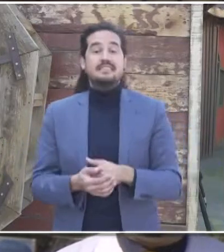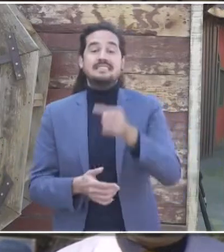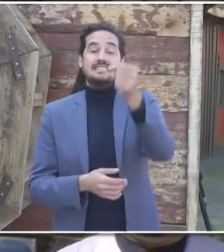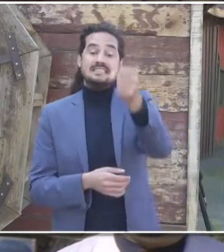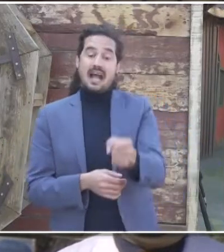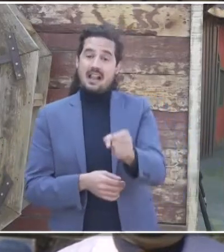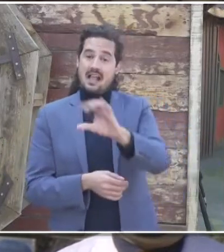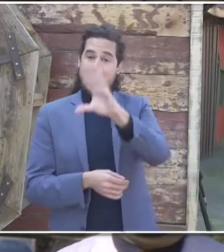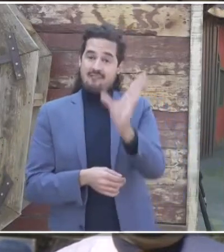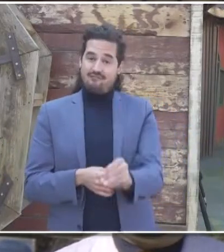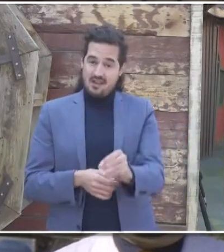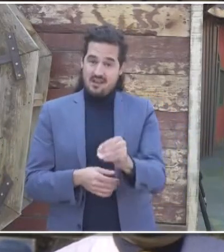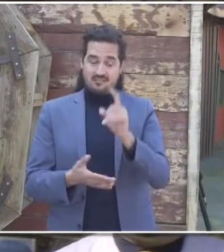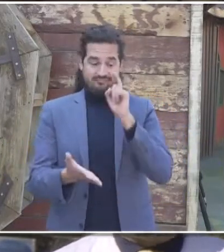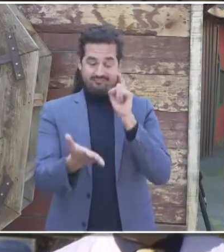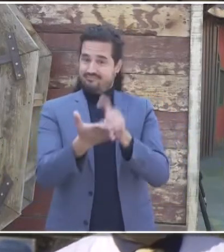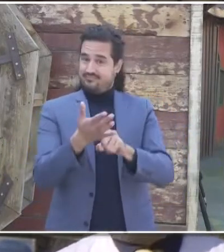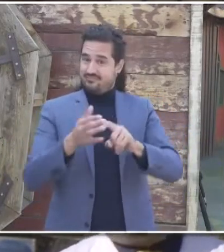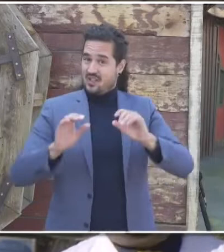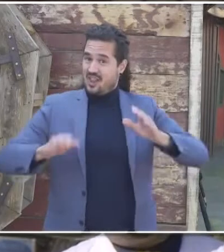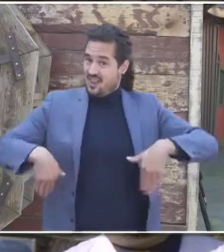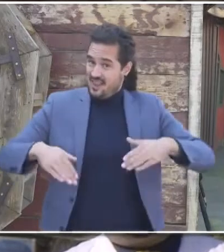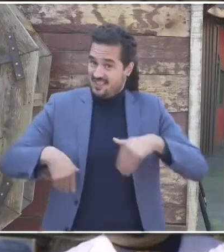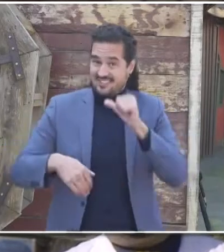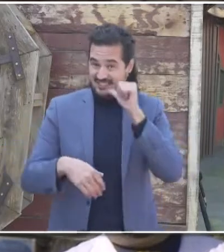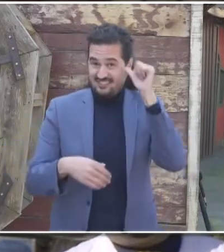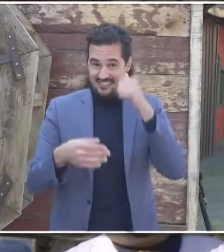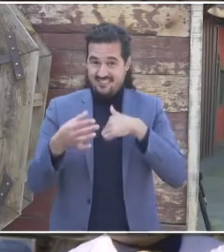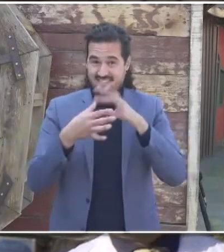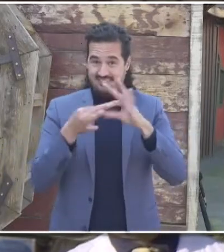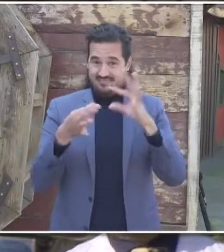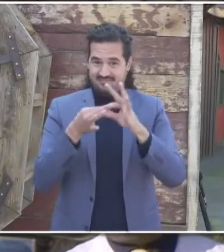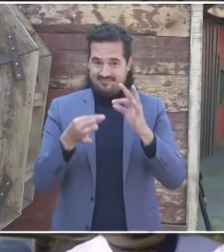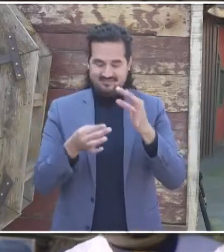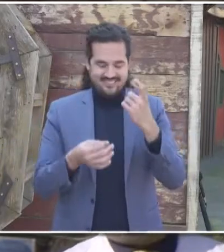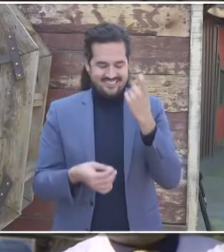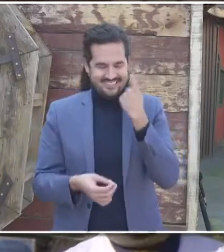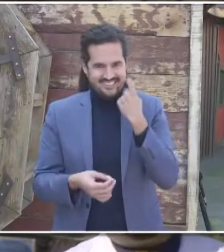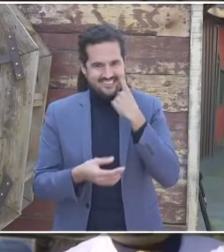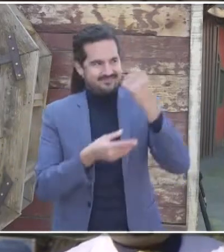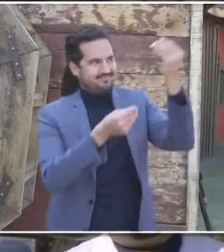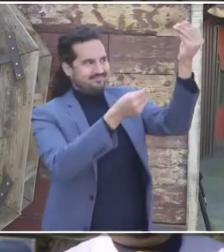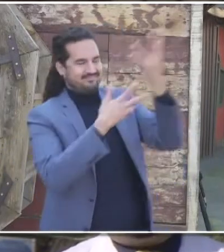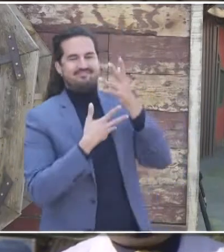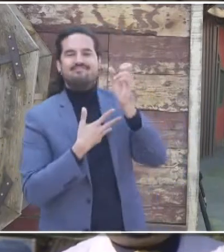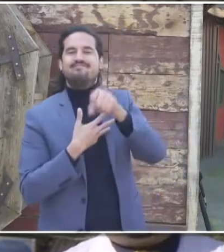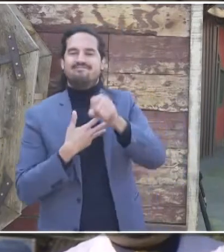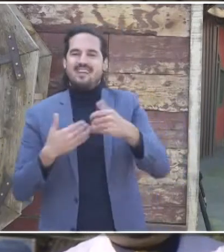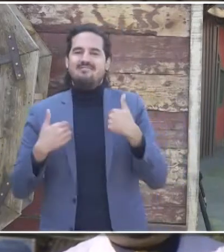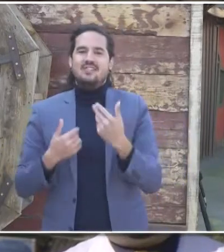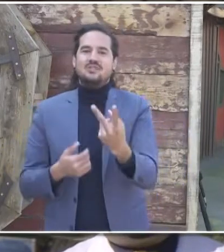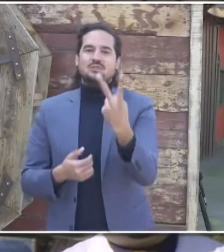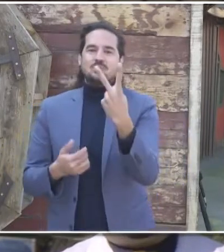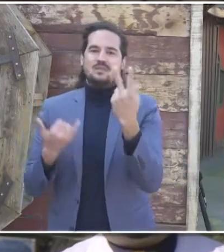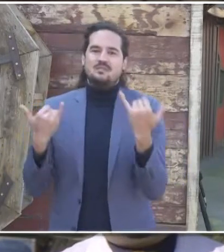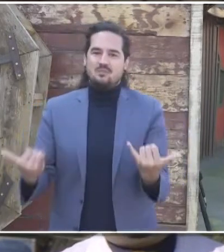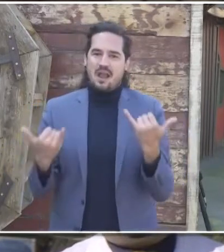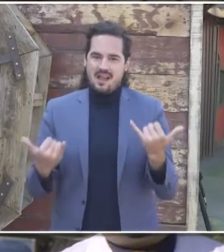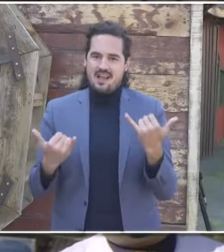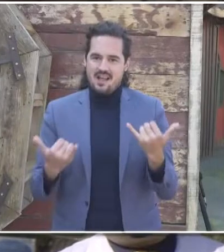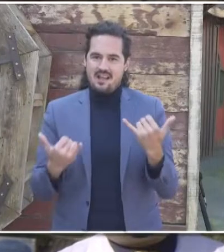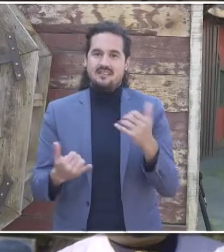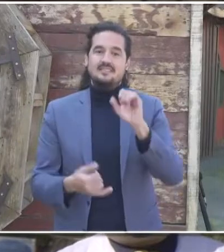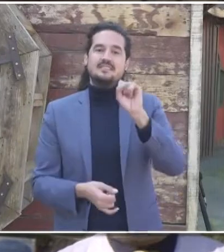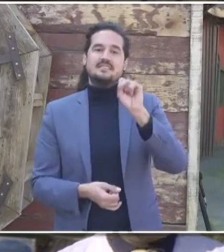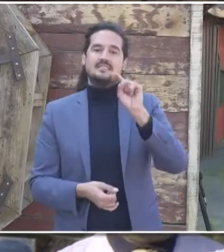we have the first reported cases of South African variants. 2 cases have been reported through Stanford, one in